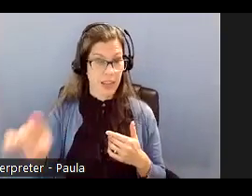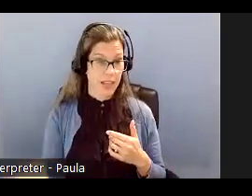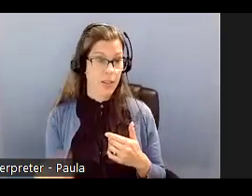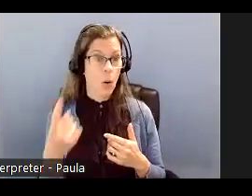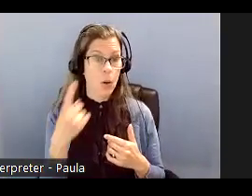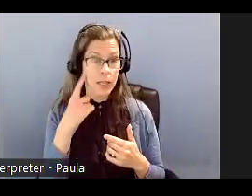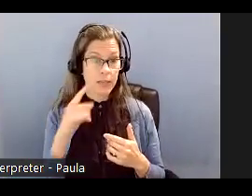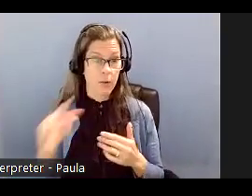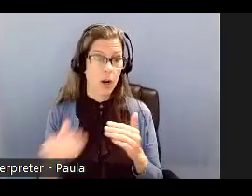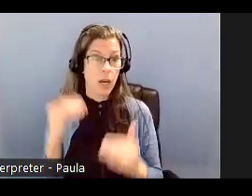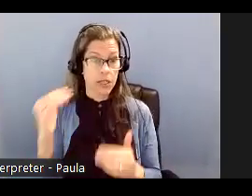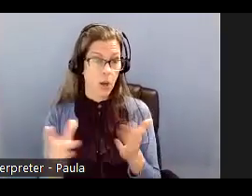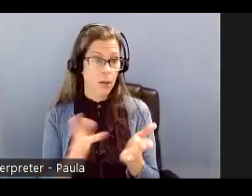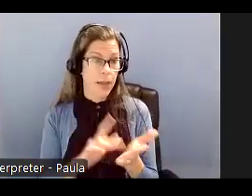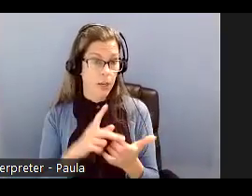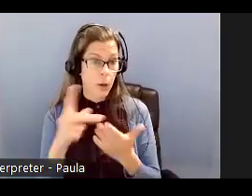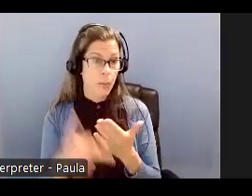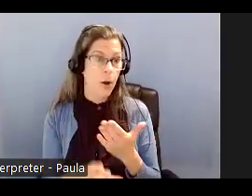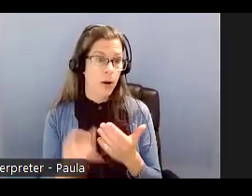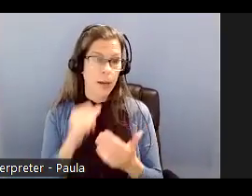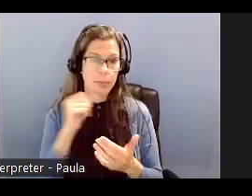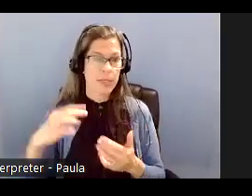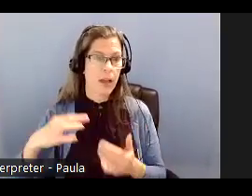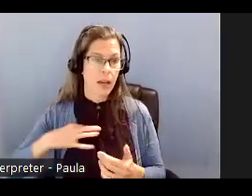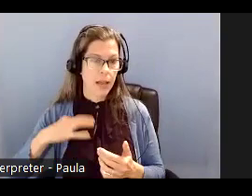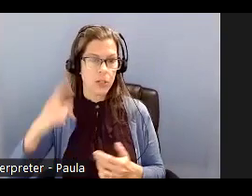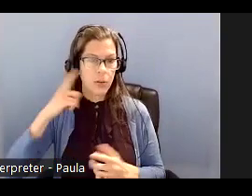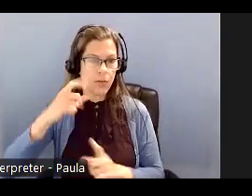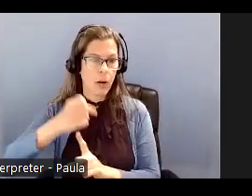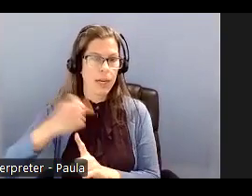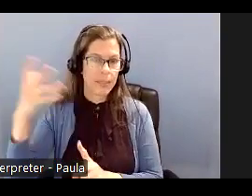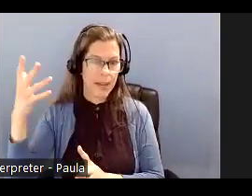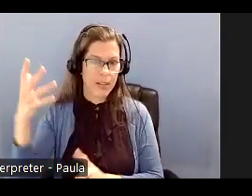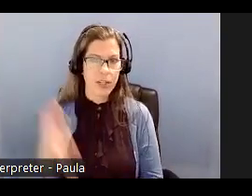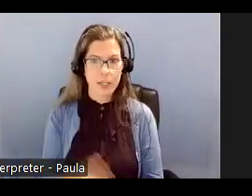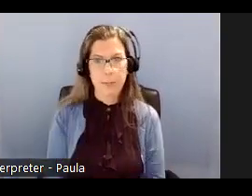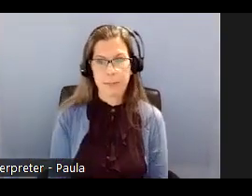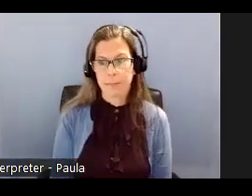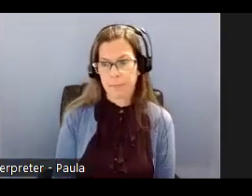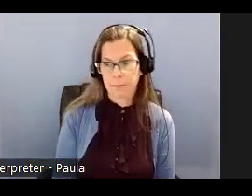for the adult medical programs that they would not be eligible or the expansion.